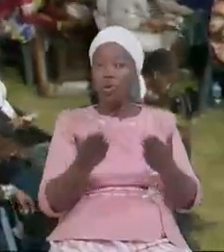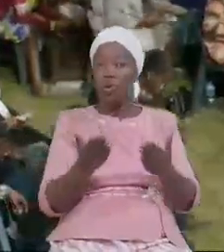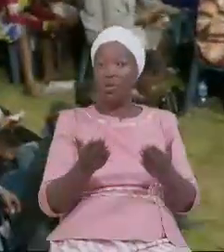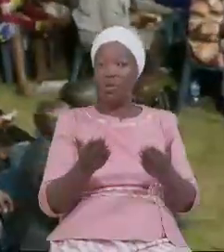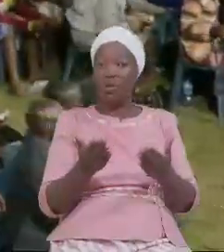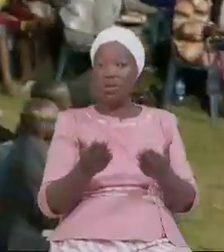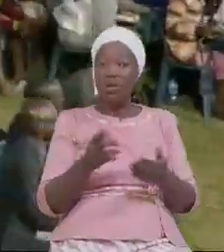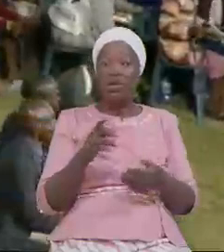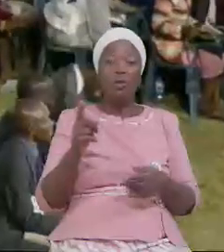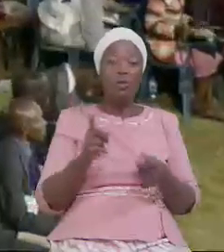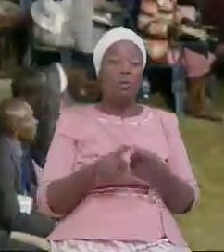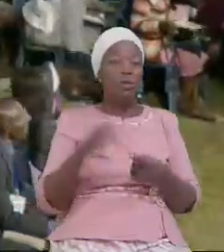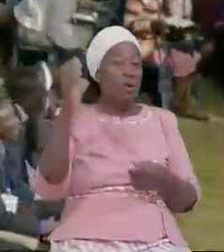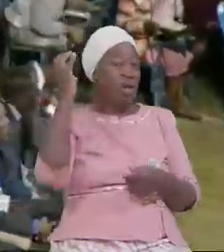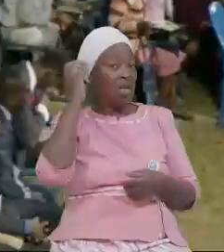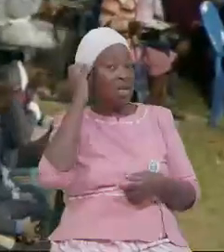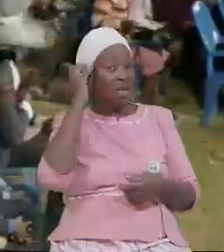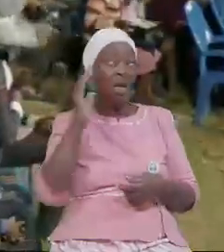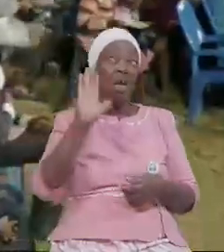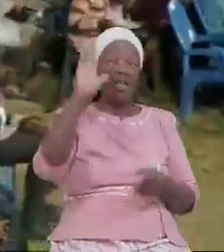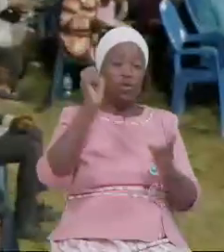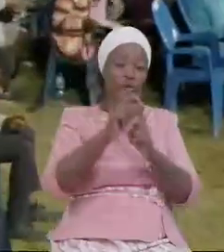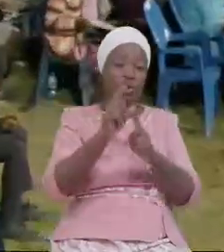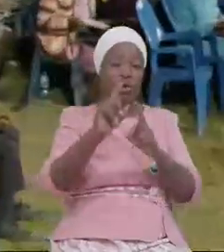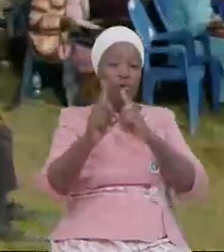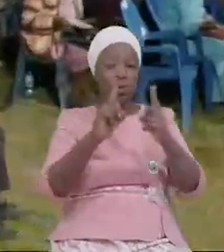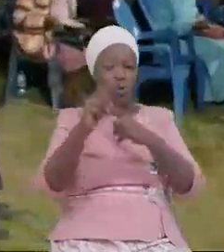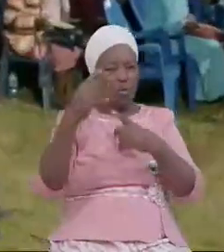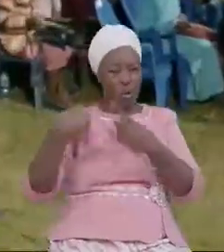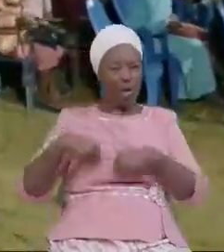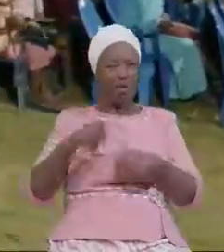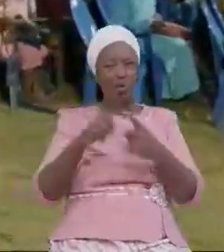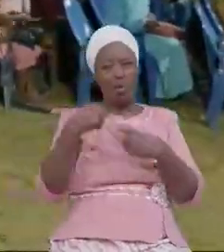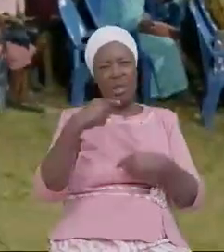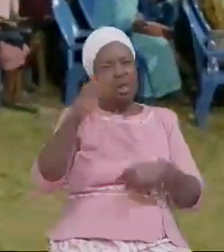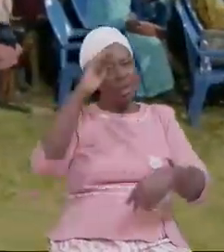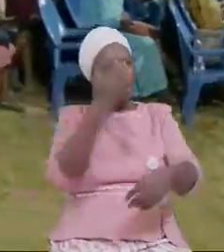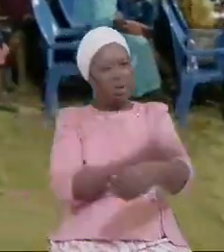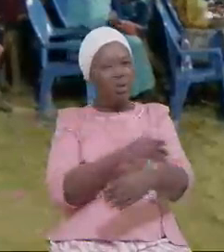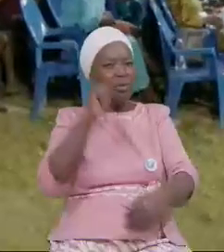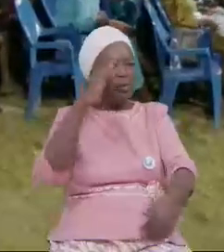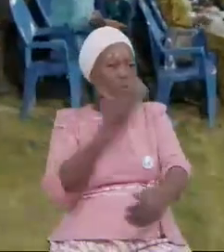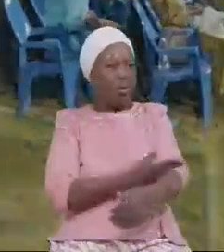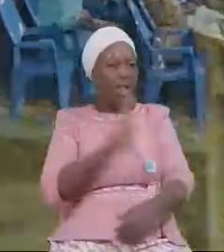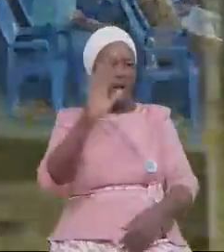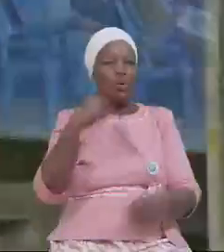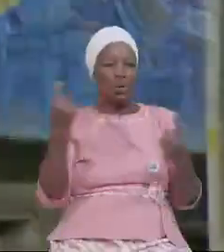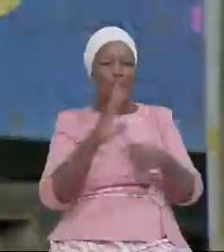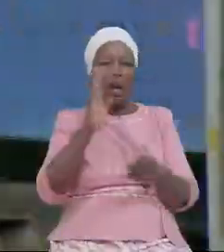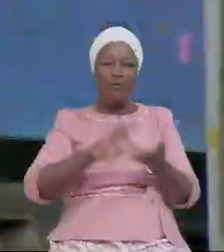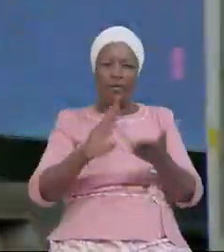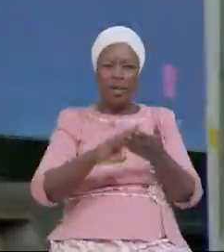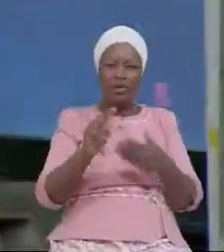word spoken to your heart to say, son, daughter, your sins are forgiven. To